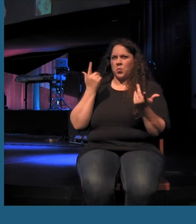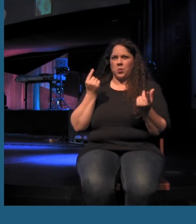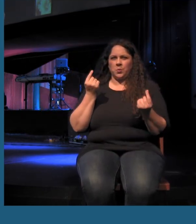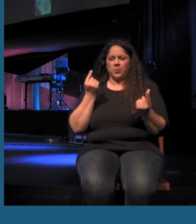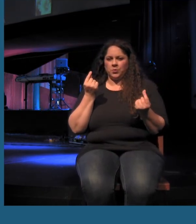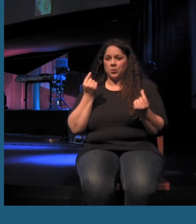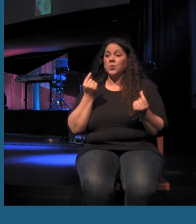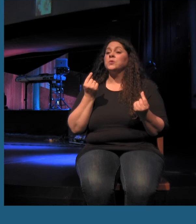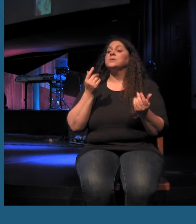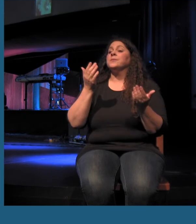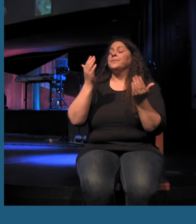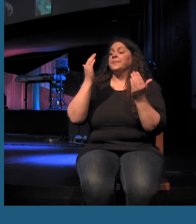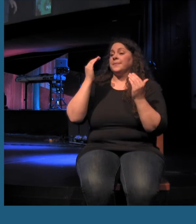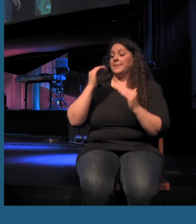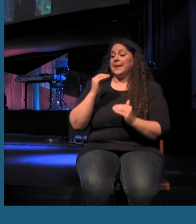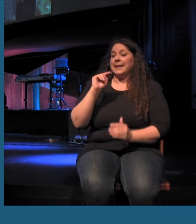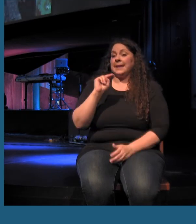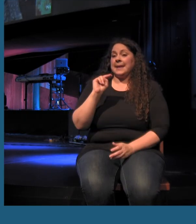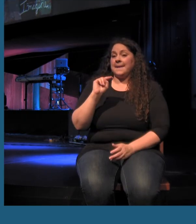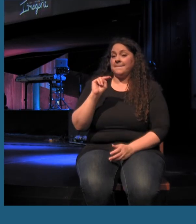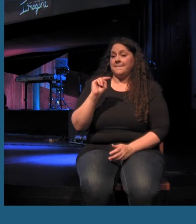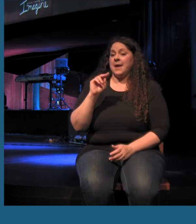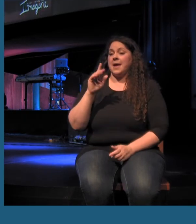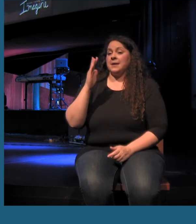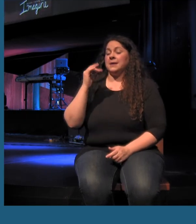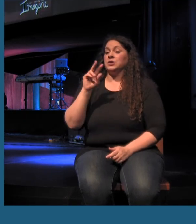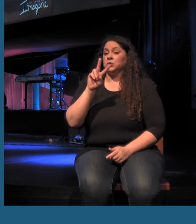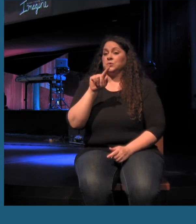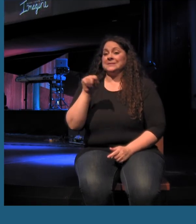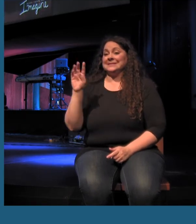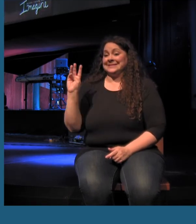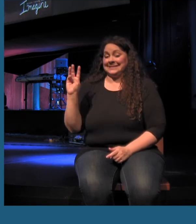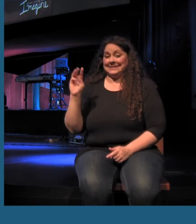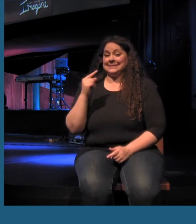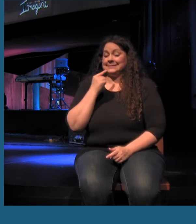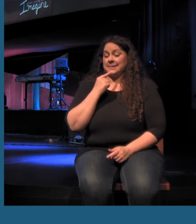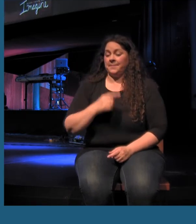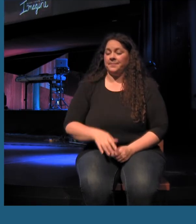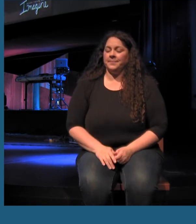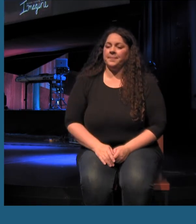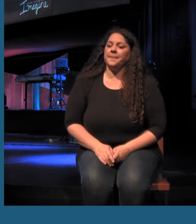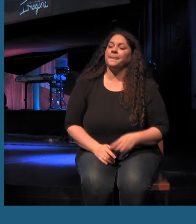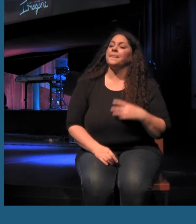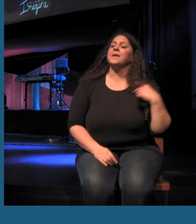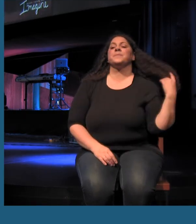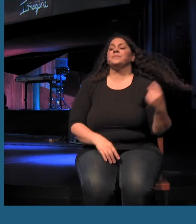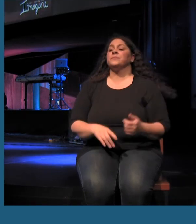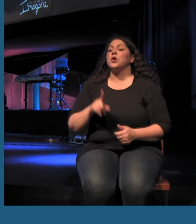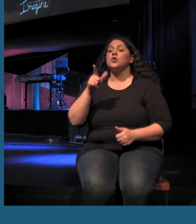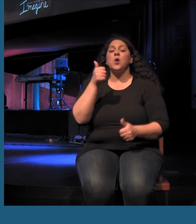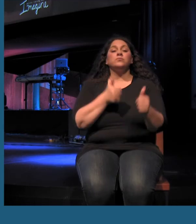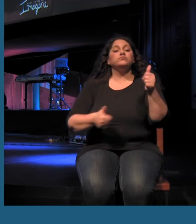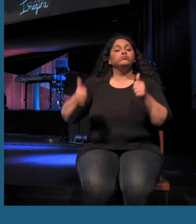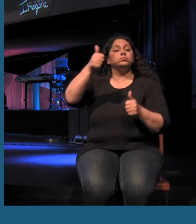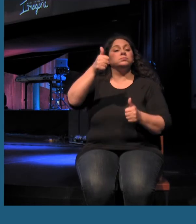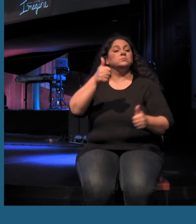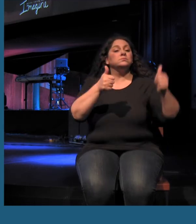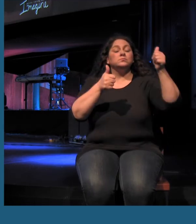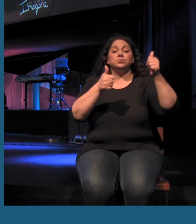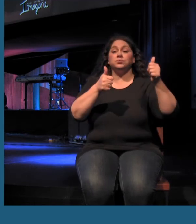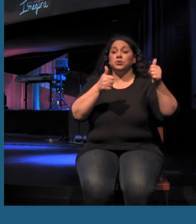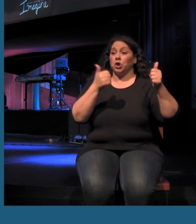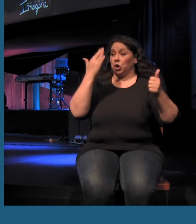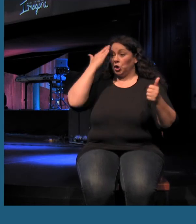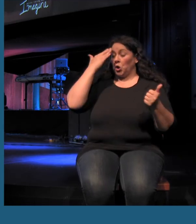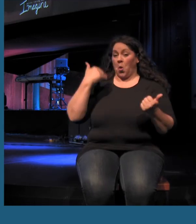read, jump down to verse 16 in Nehemiah 2. The officials did not know where I had gone or what I was doing, because as yet I had said nothing